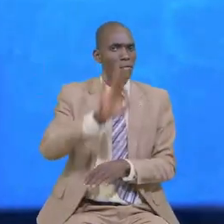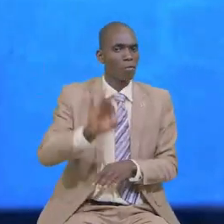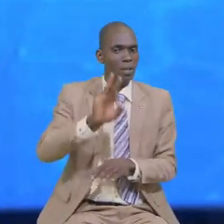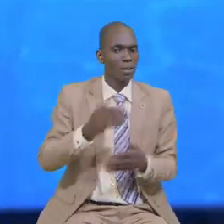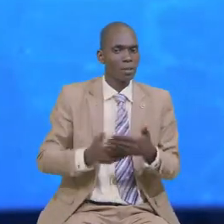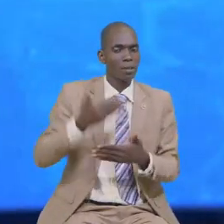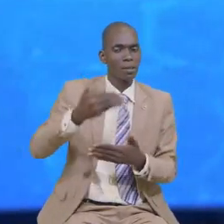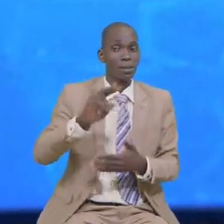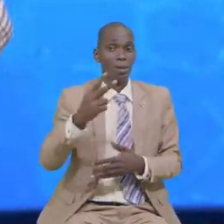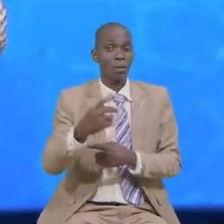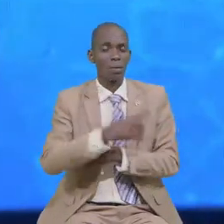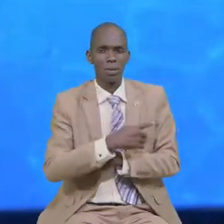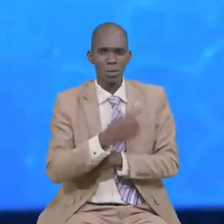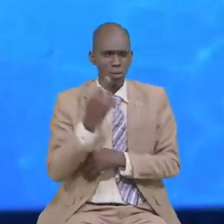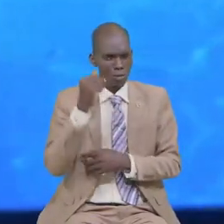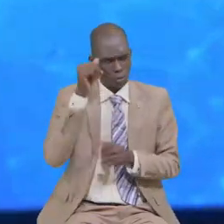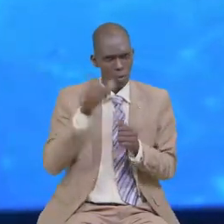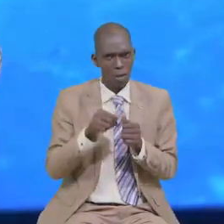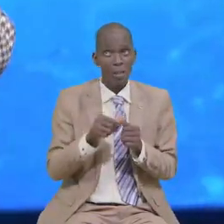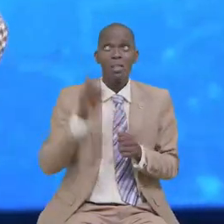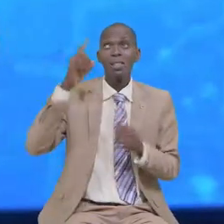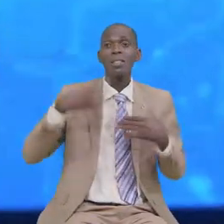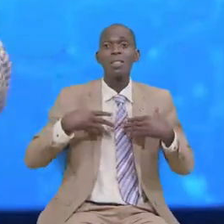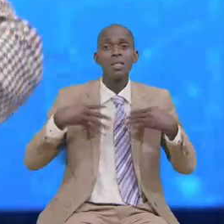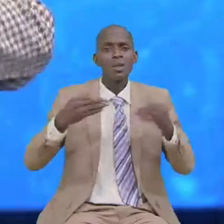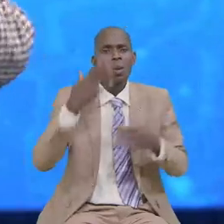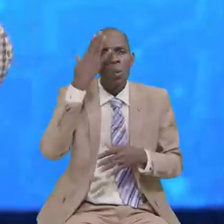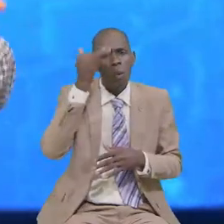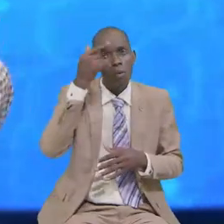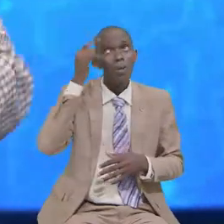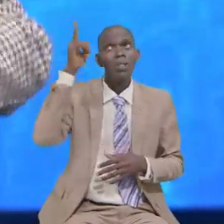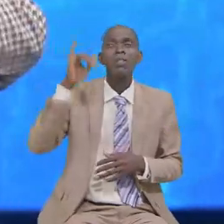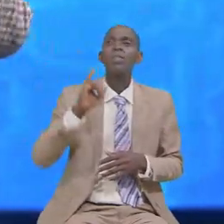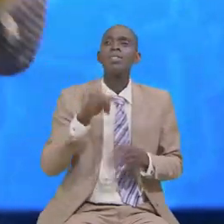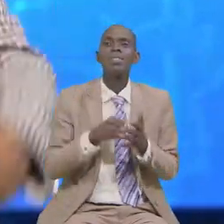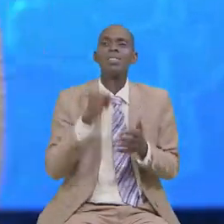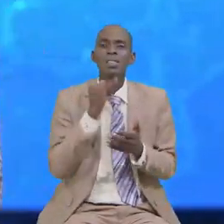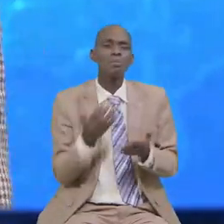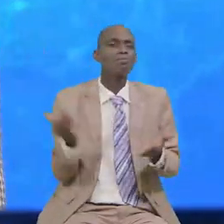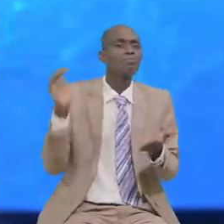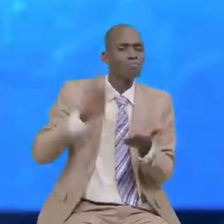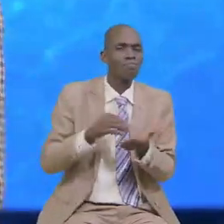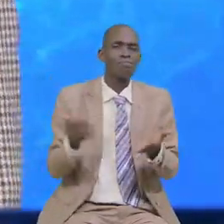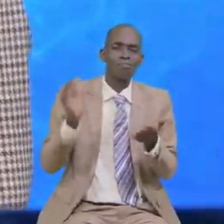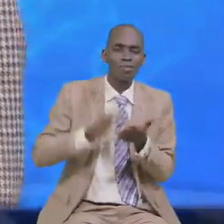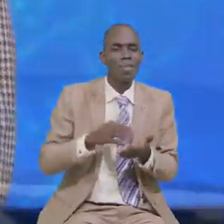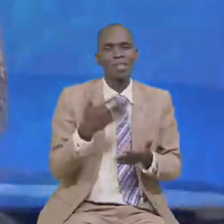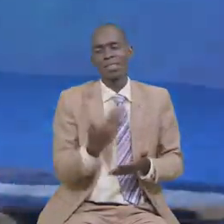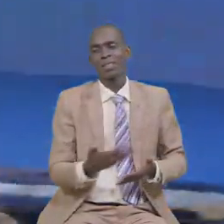day? He healed because it's a recurrent thing. A recurrent thing.